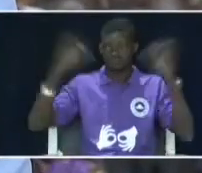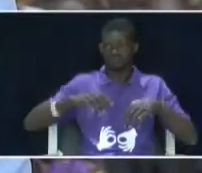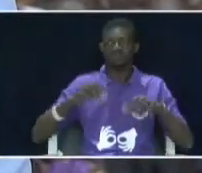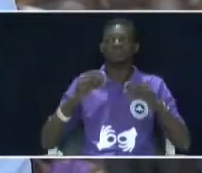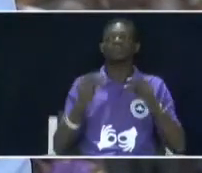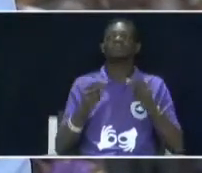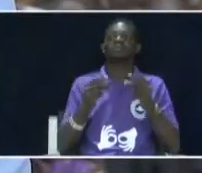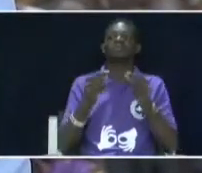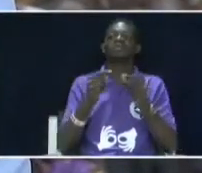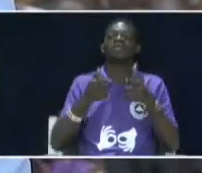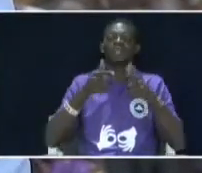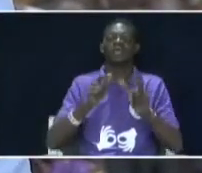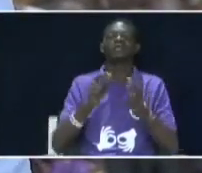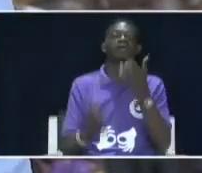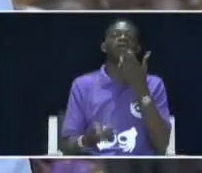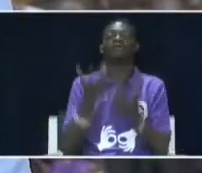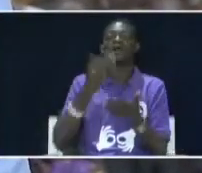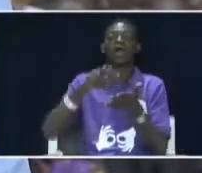Immediately,